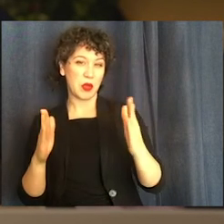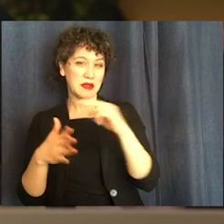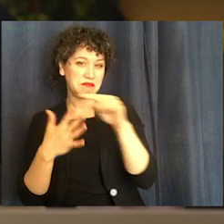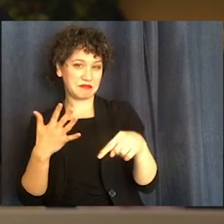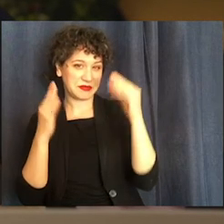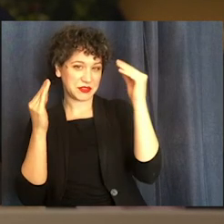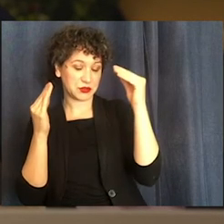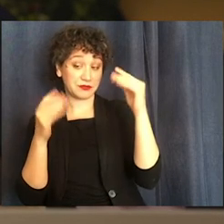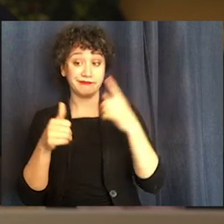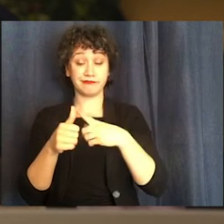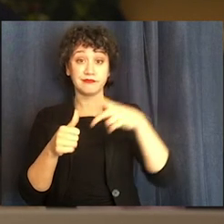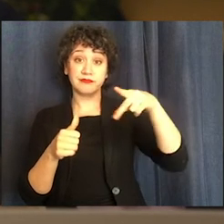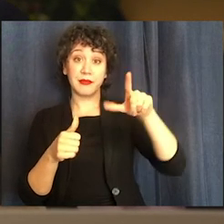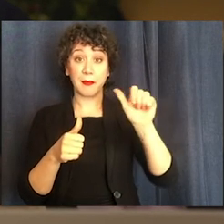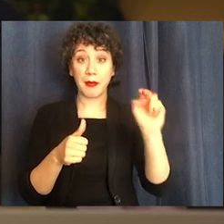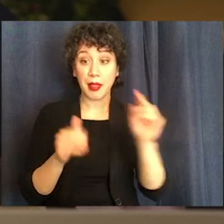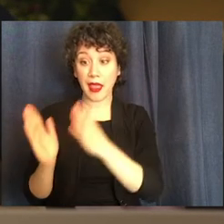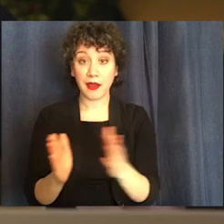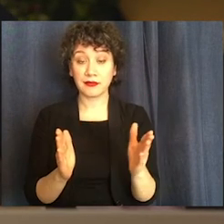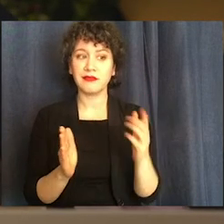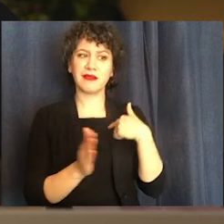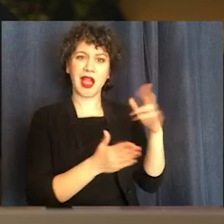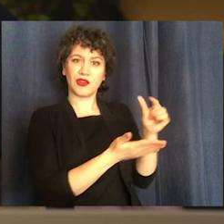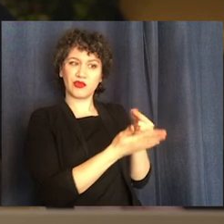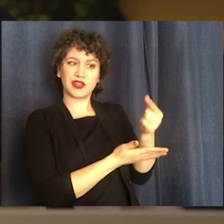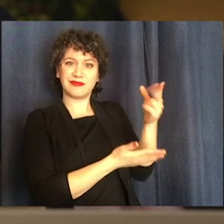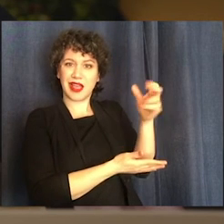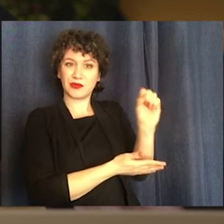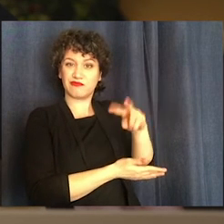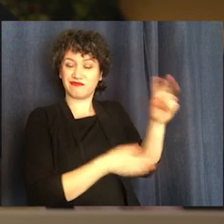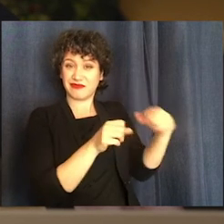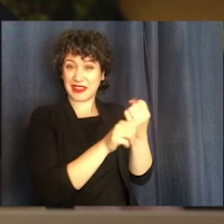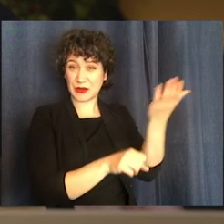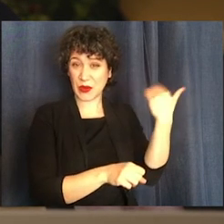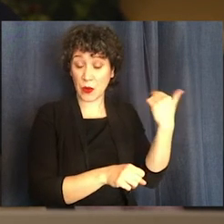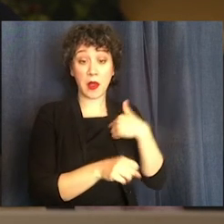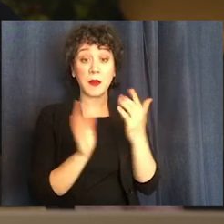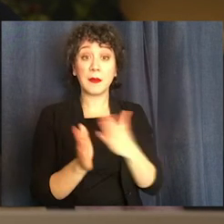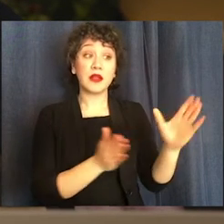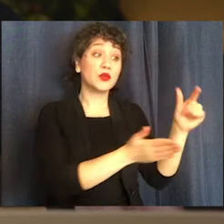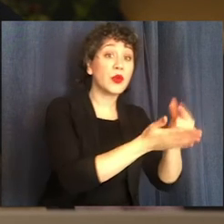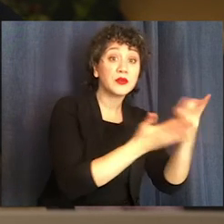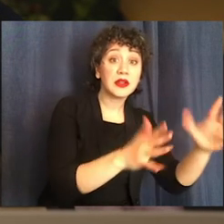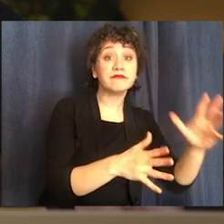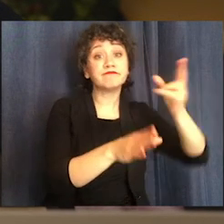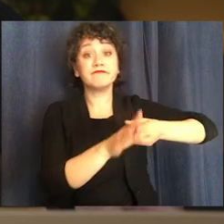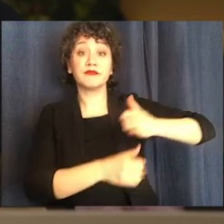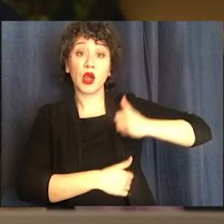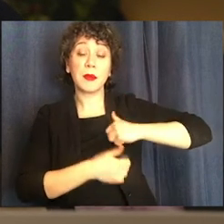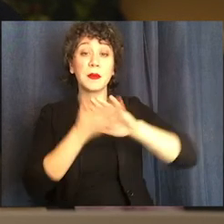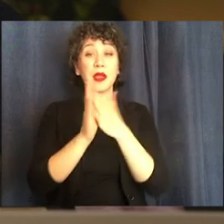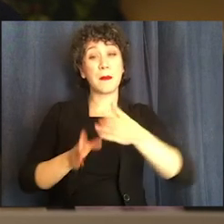Army, become a high-speed combat medic, and serve my country. But that summer, instead of enlisting, I listened to my father's advice and